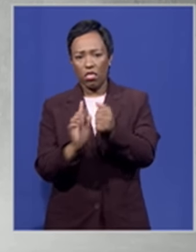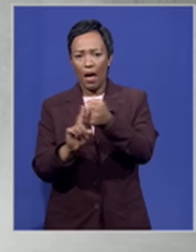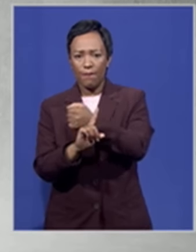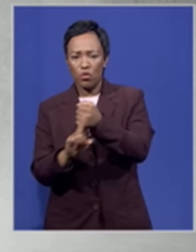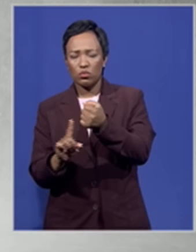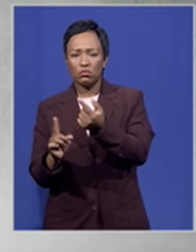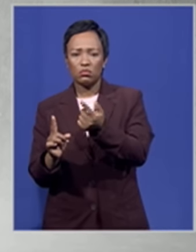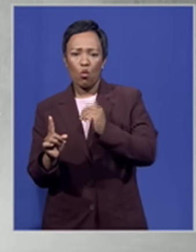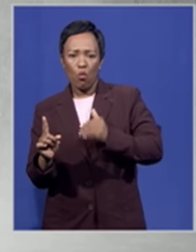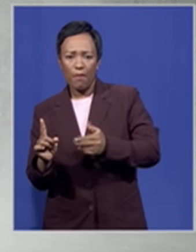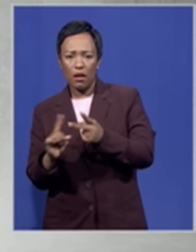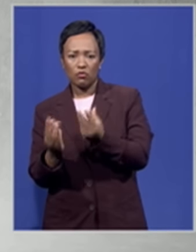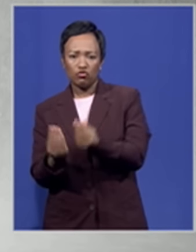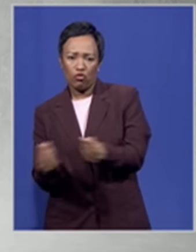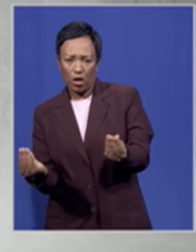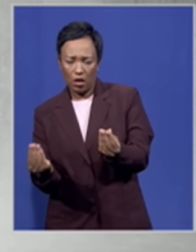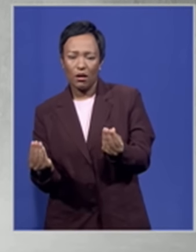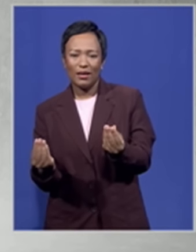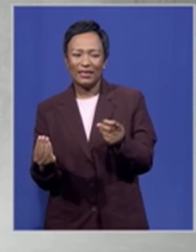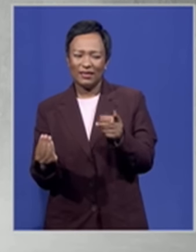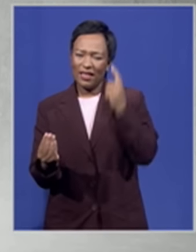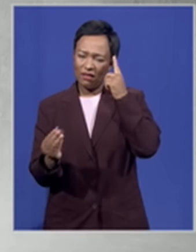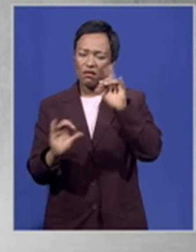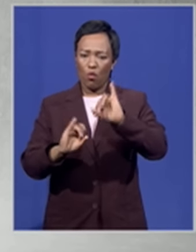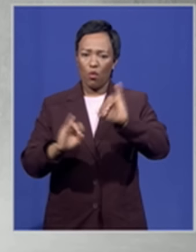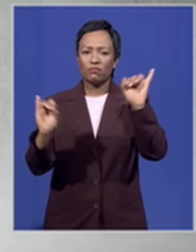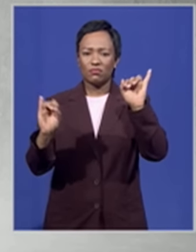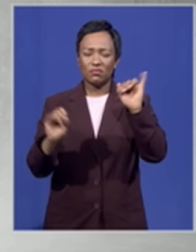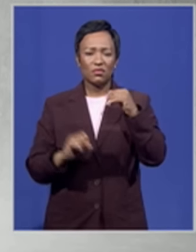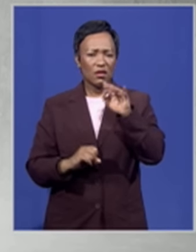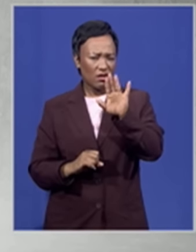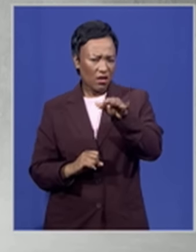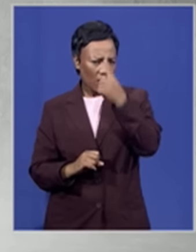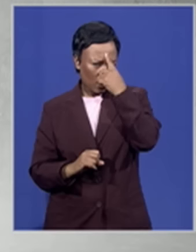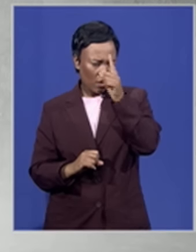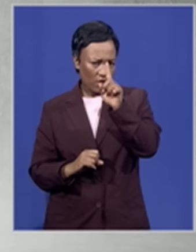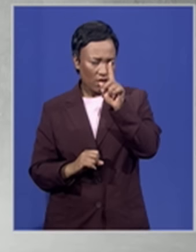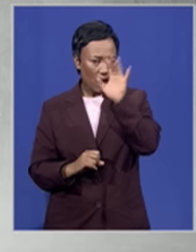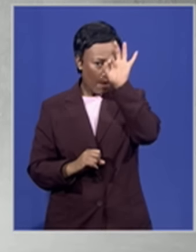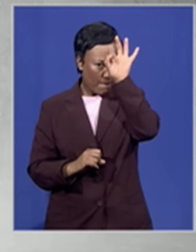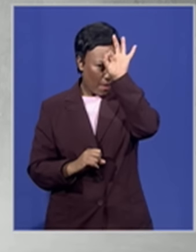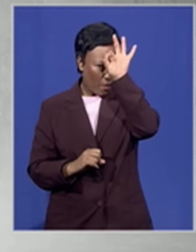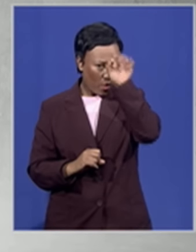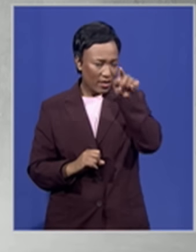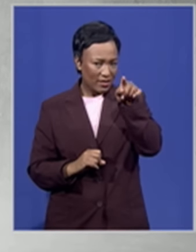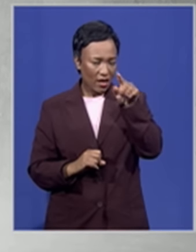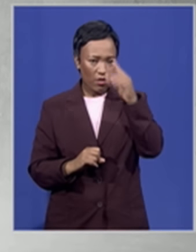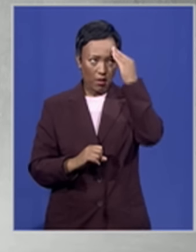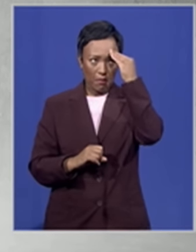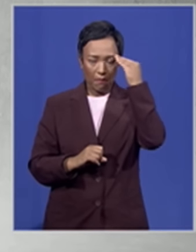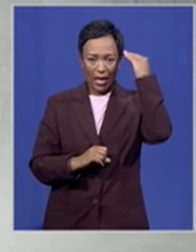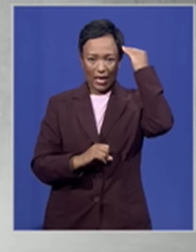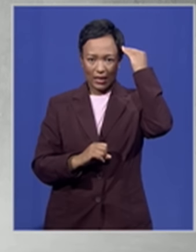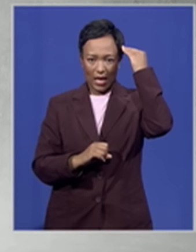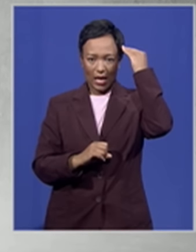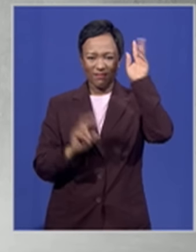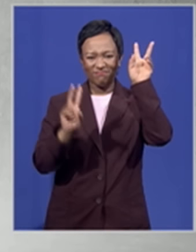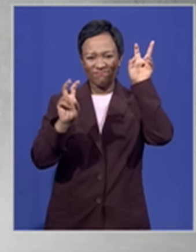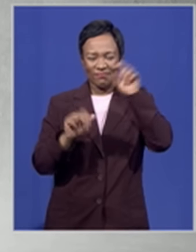tsela tswa ke nagana bona ka ga batho se ba tshaba maponesana mona ditwa materete beta